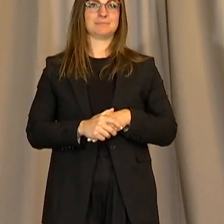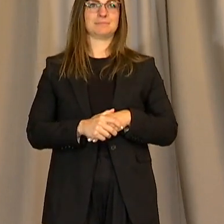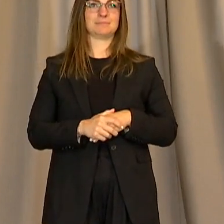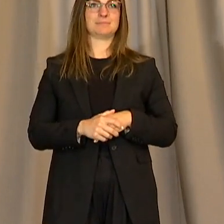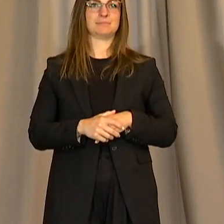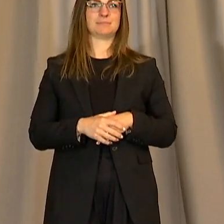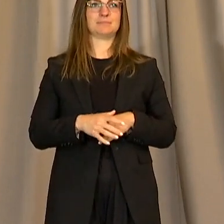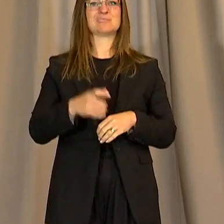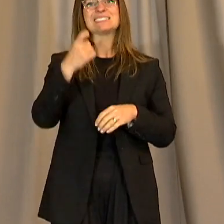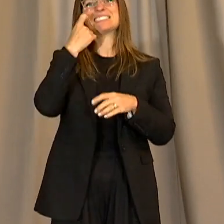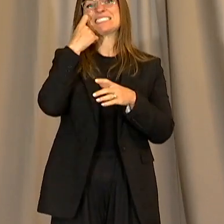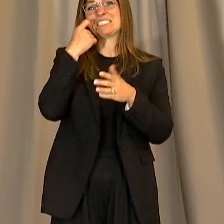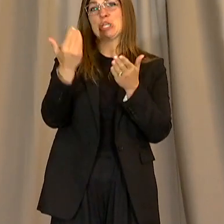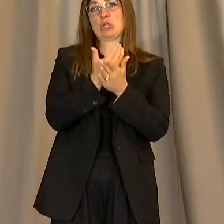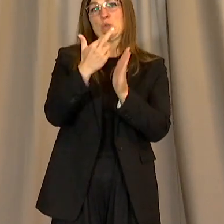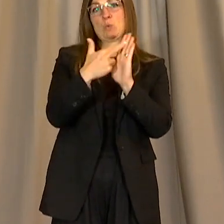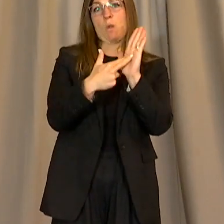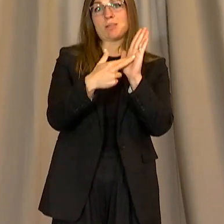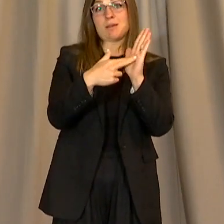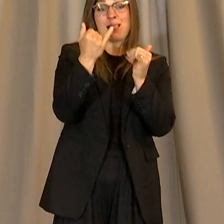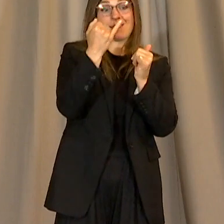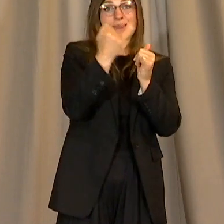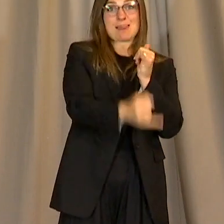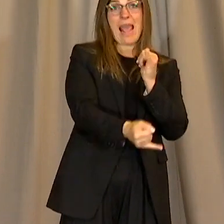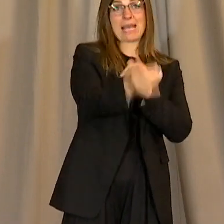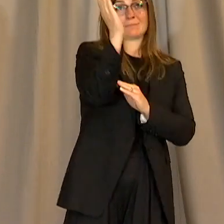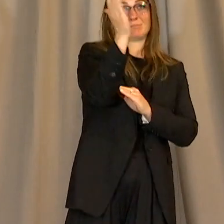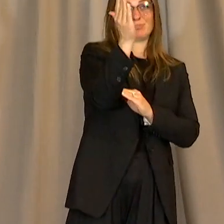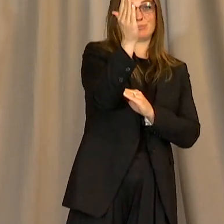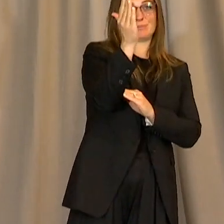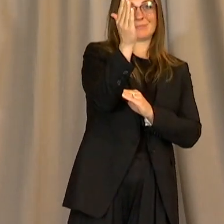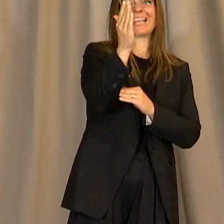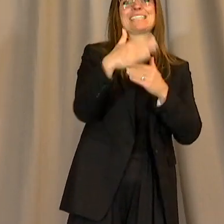We just made a new rule. The last is first. Okay.